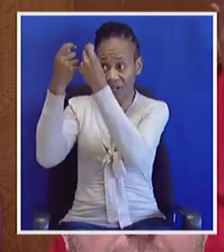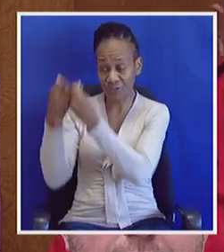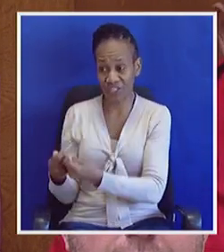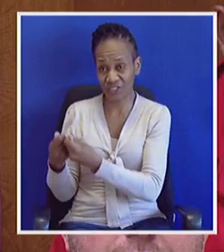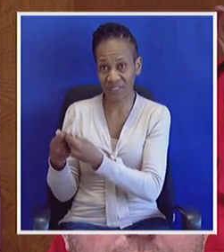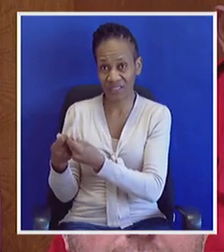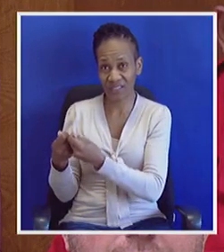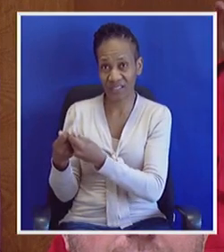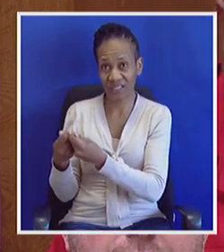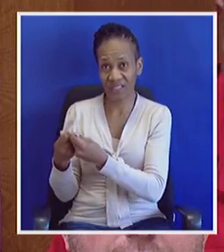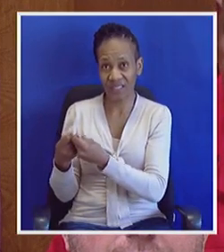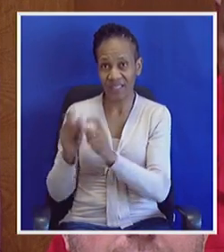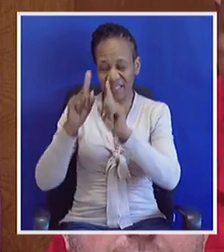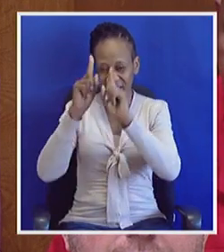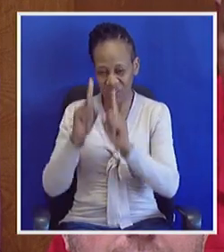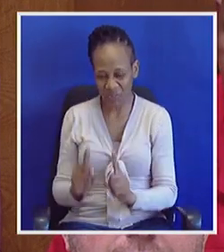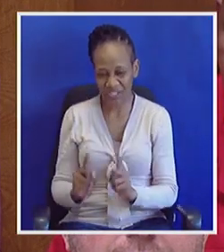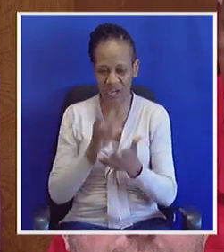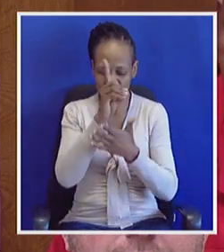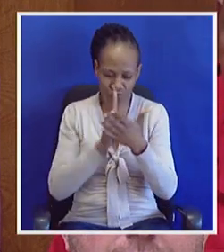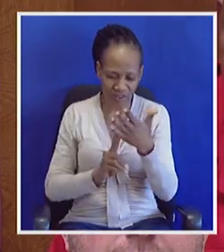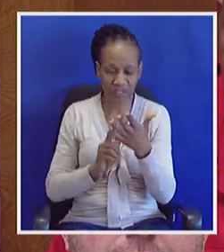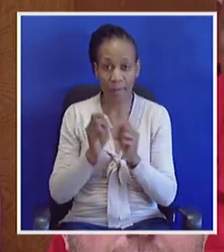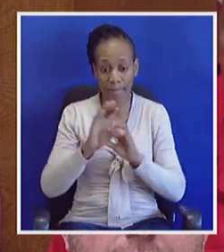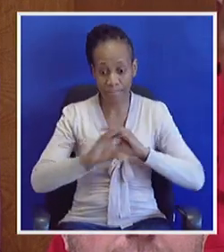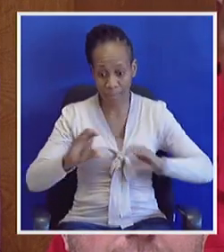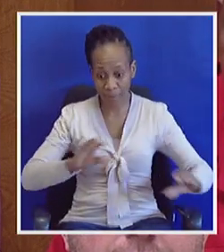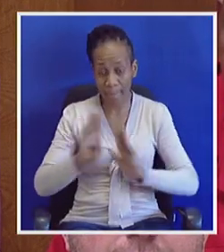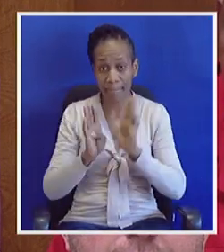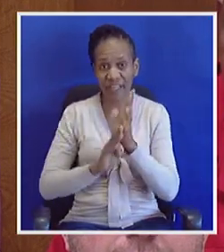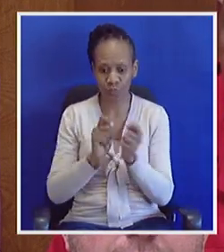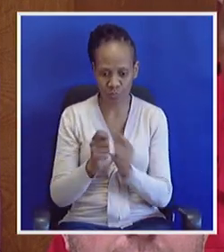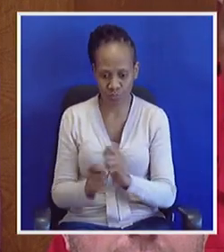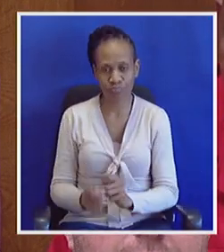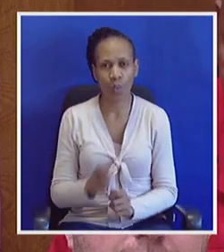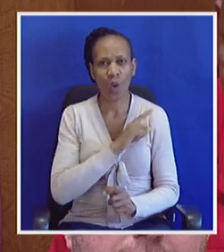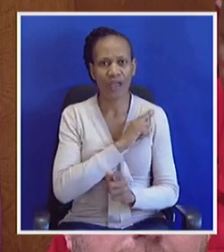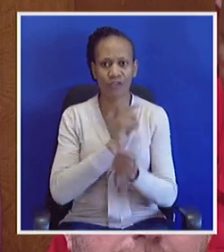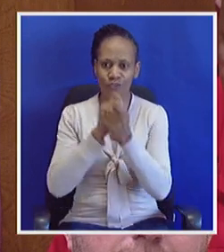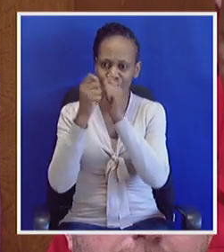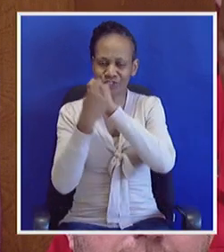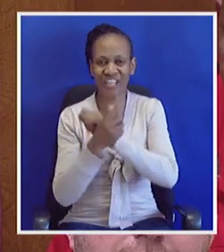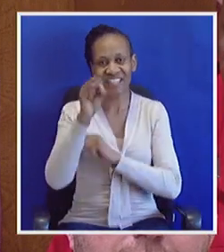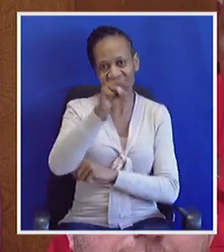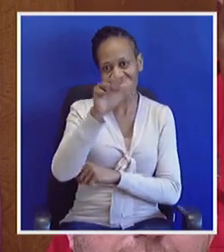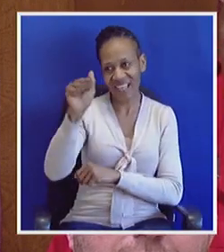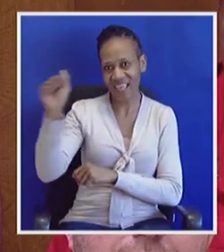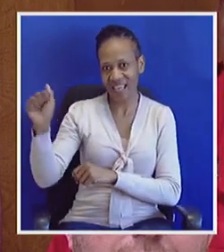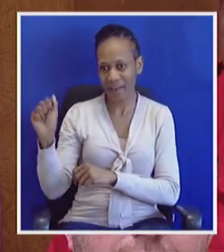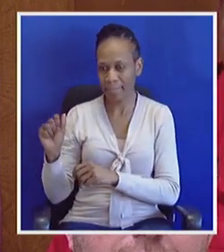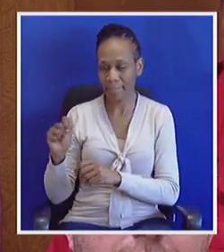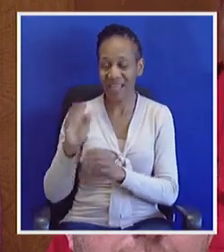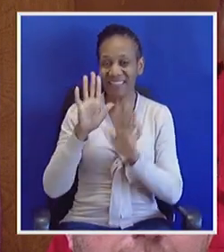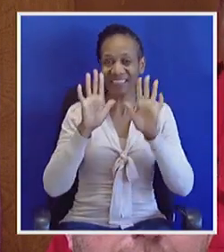has drafted a special and urgent appropriation bill to recapitalize the SAA with the 10 billion